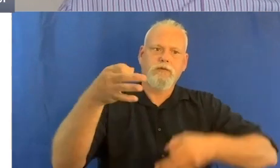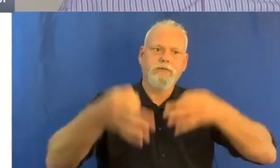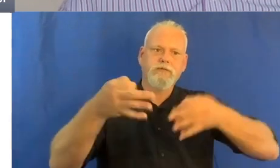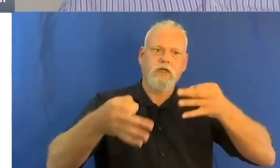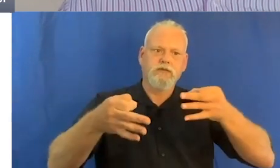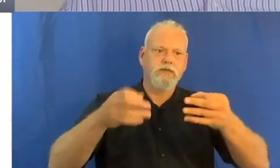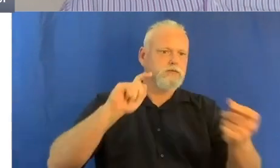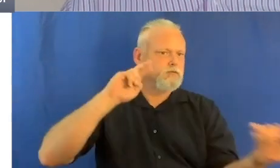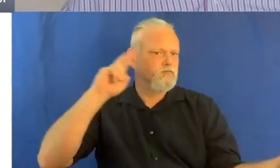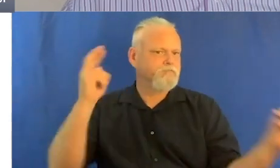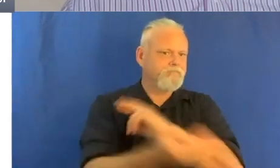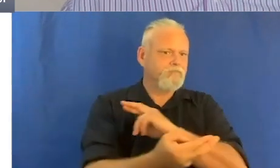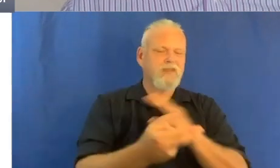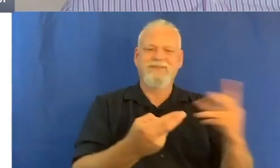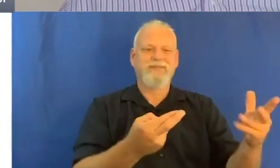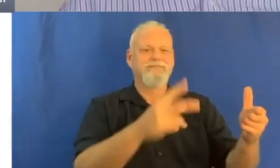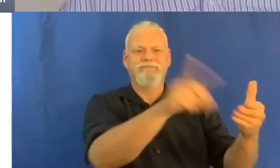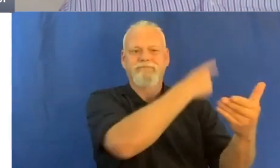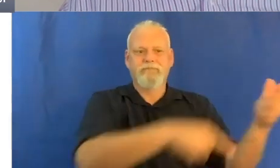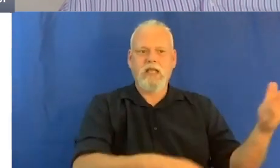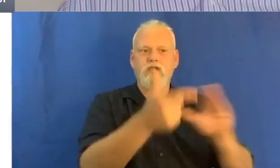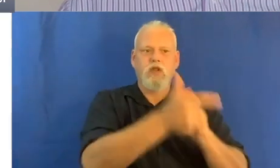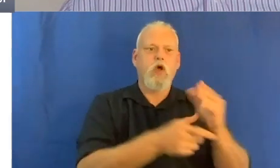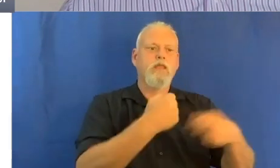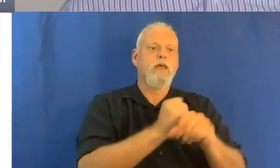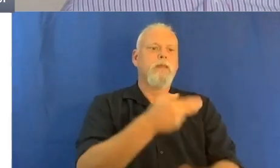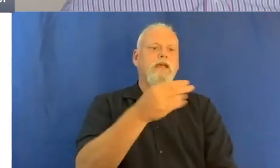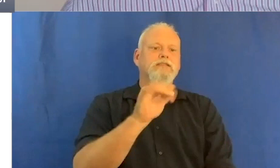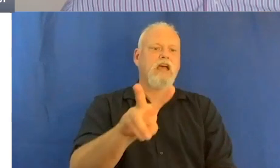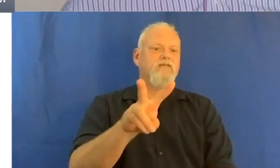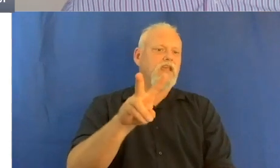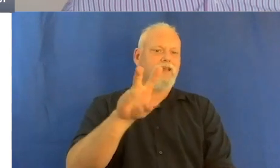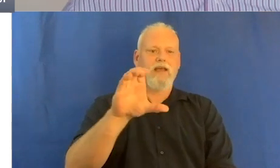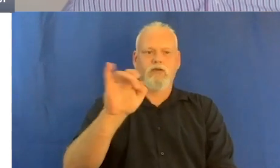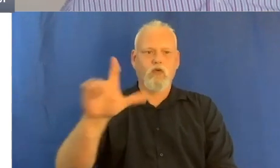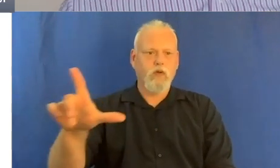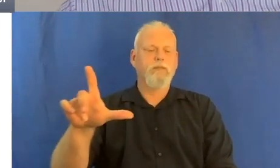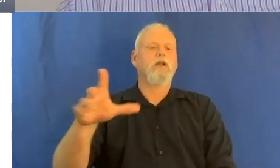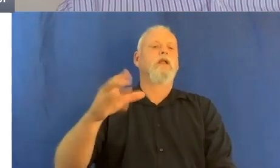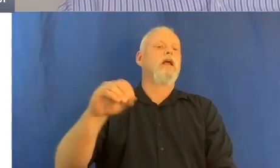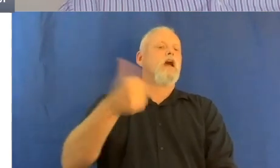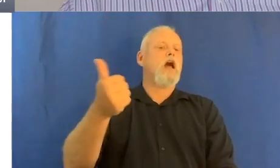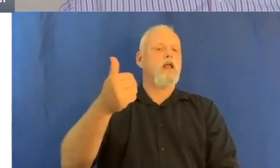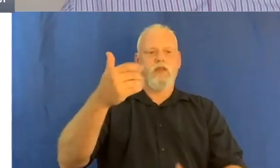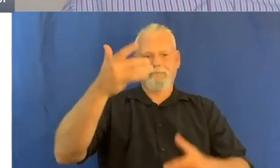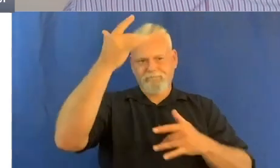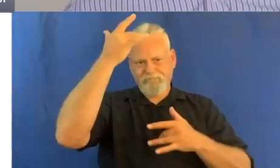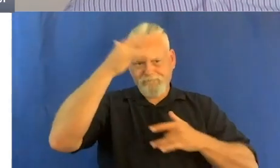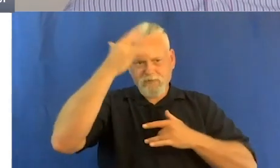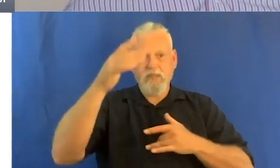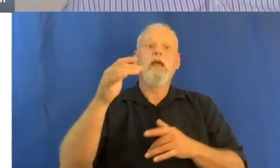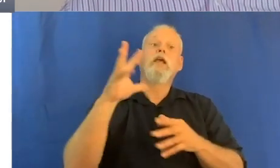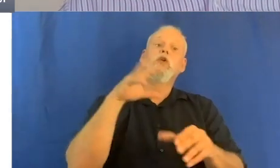include repealing laws that criminalize HIV and other infectious diseases, including